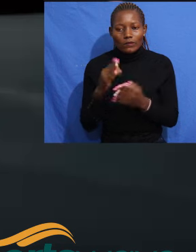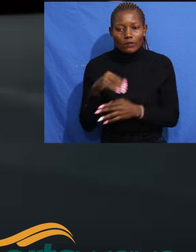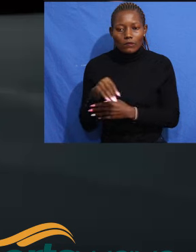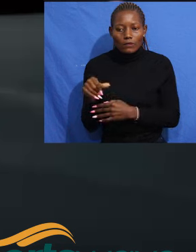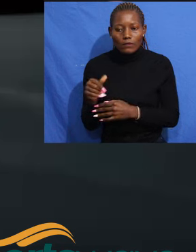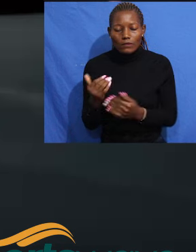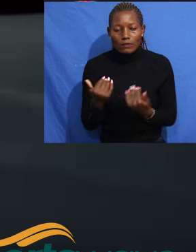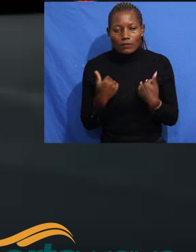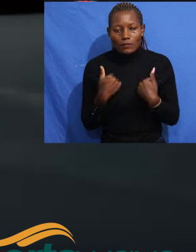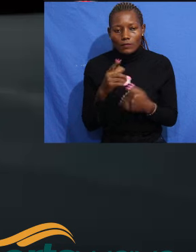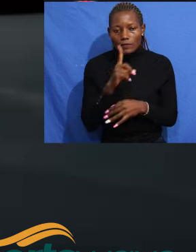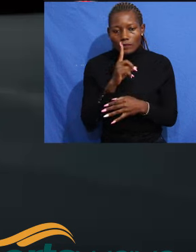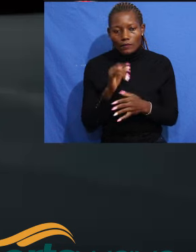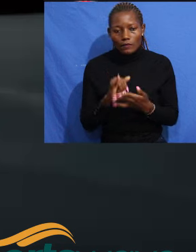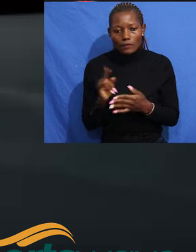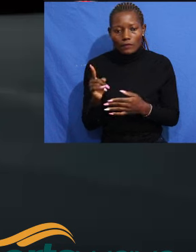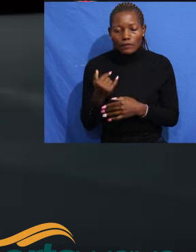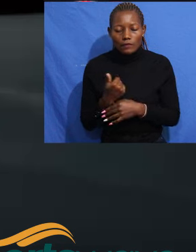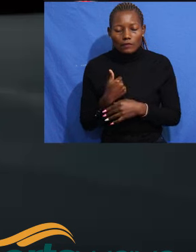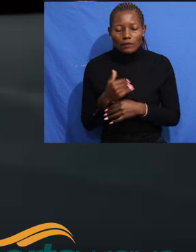these kind of